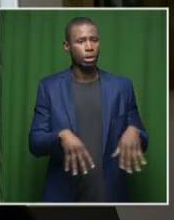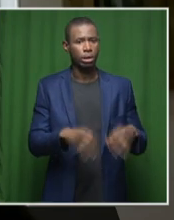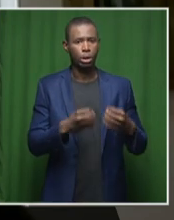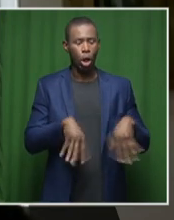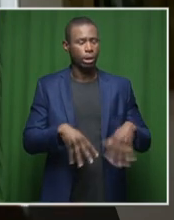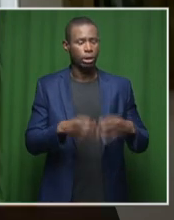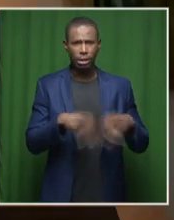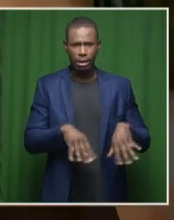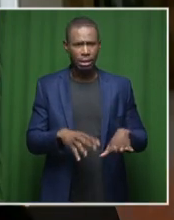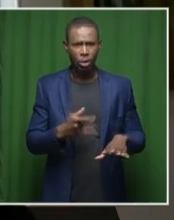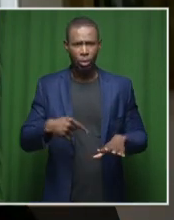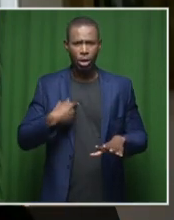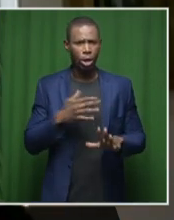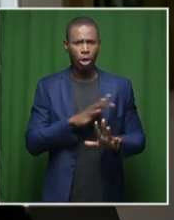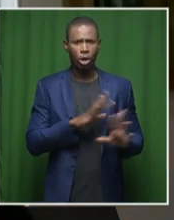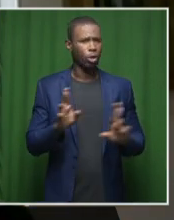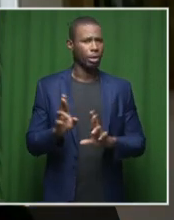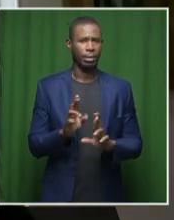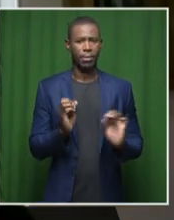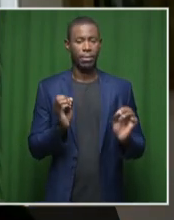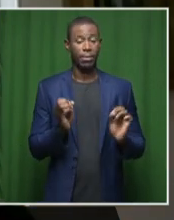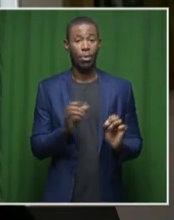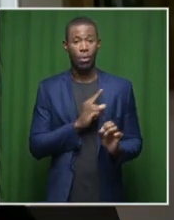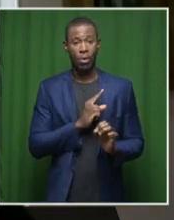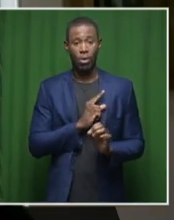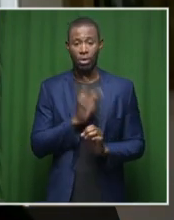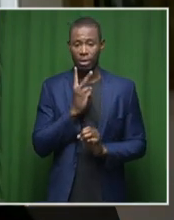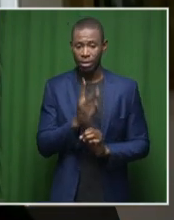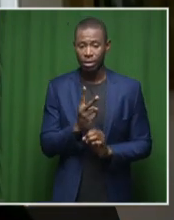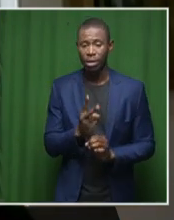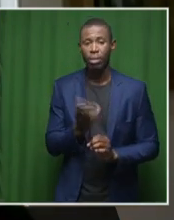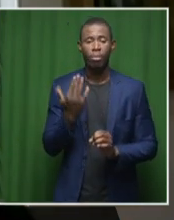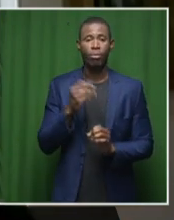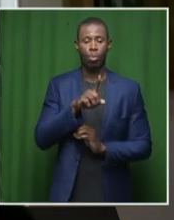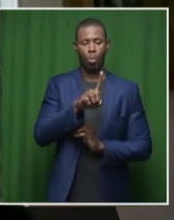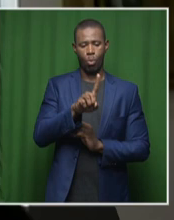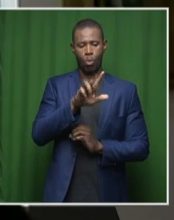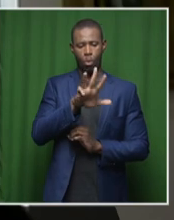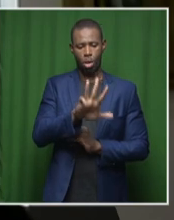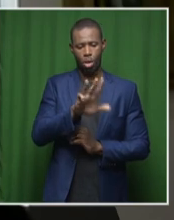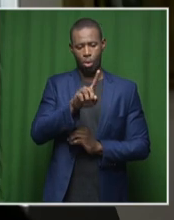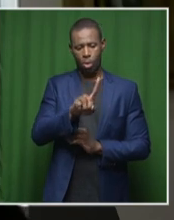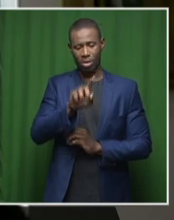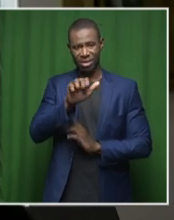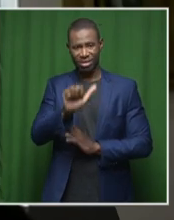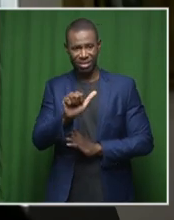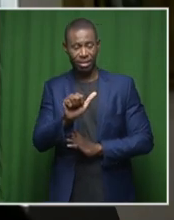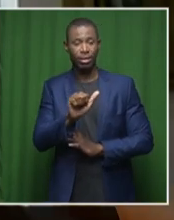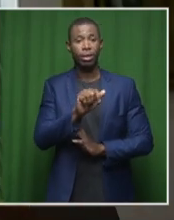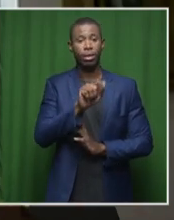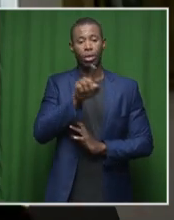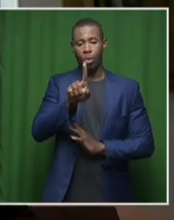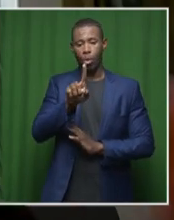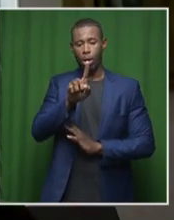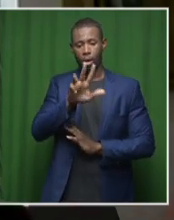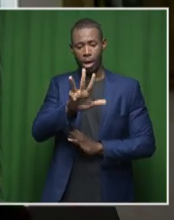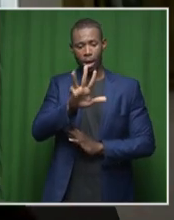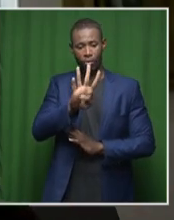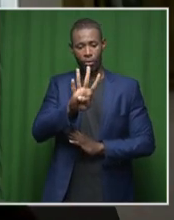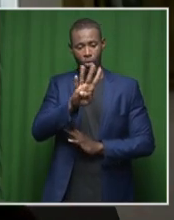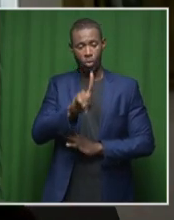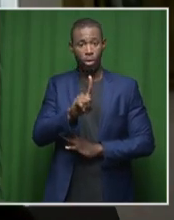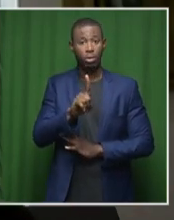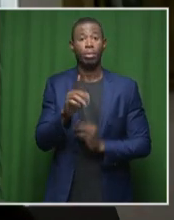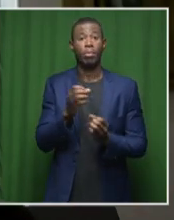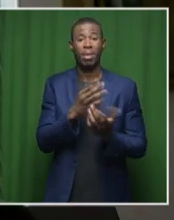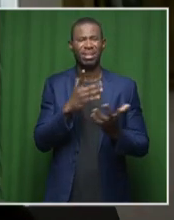So if you consider the tragedies that Dalbo Wood in 1916, Sidi Rezaei in 1941, Tobruk, you know, thousands of